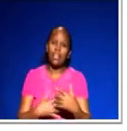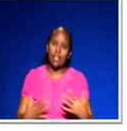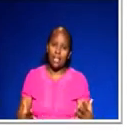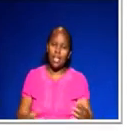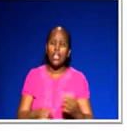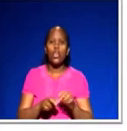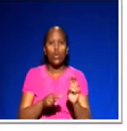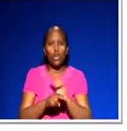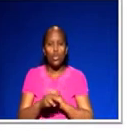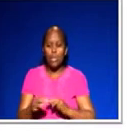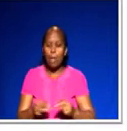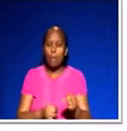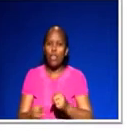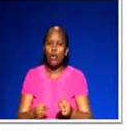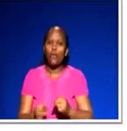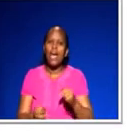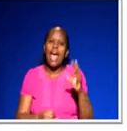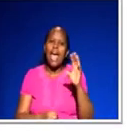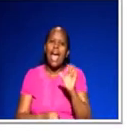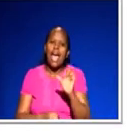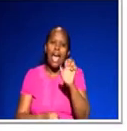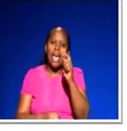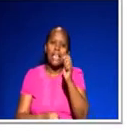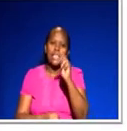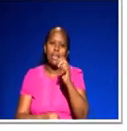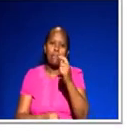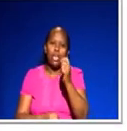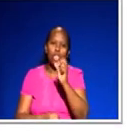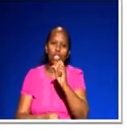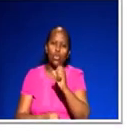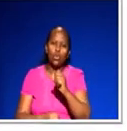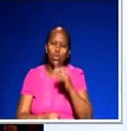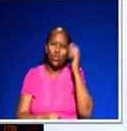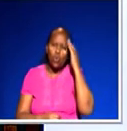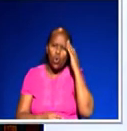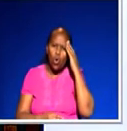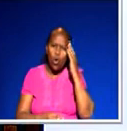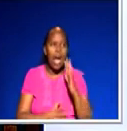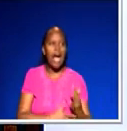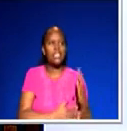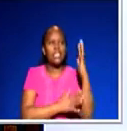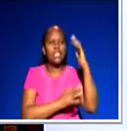use the method of estimation to estimate the height of a tree.